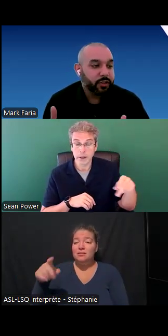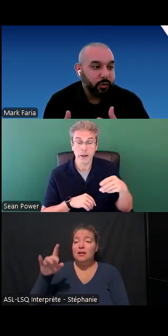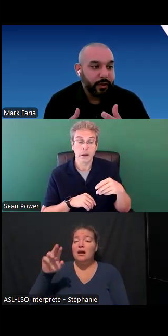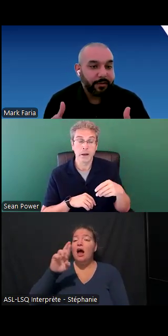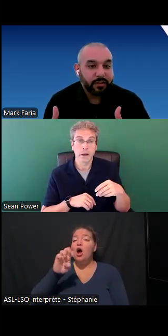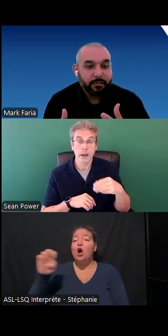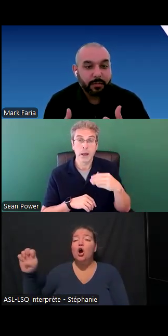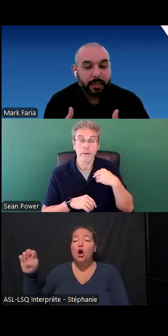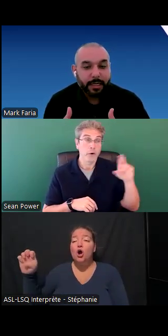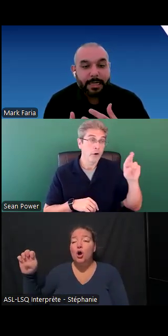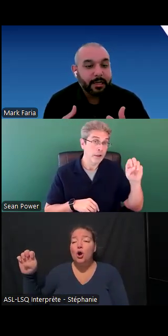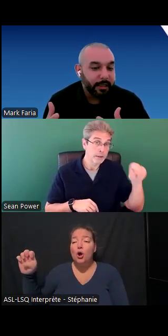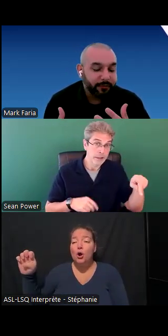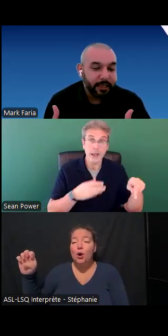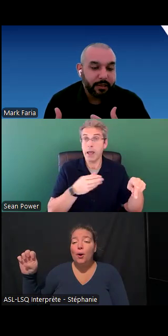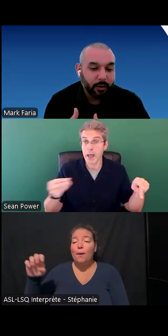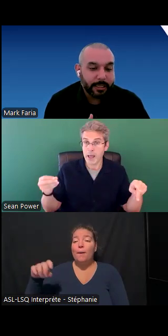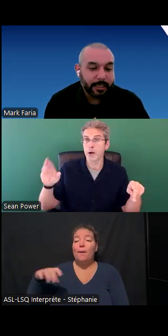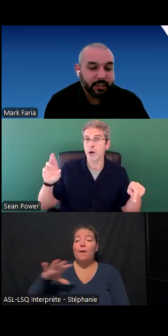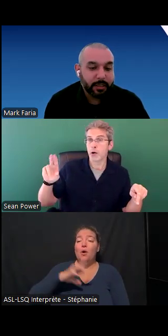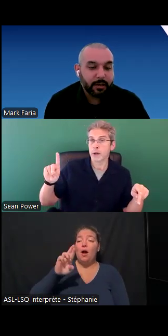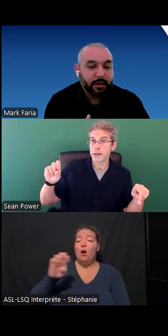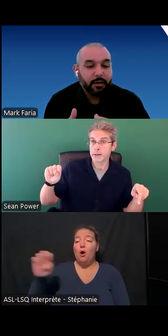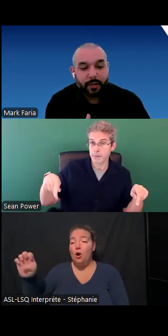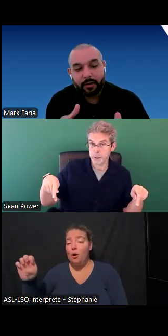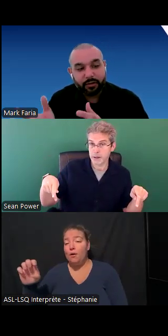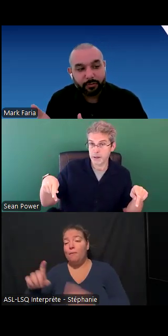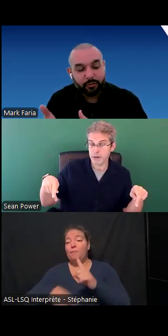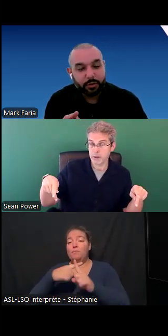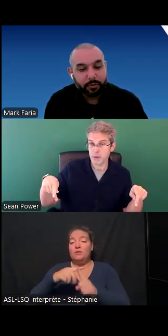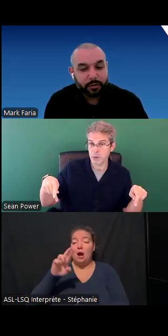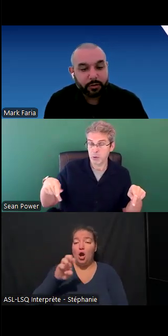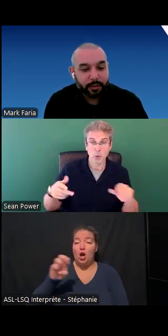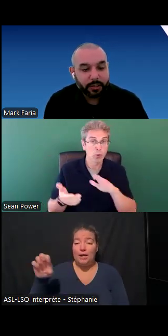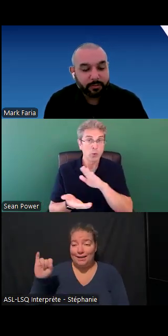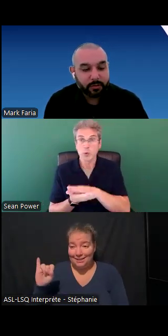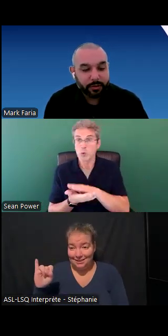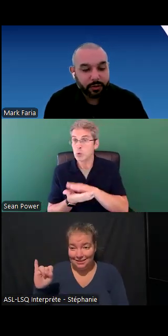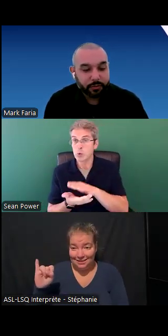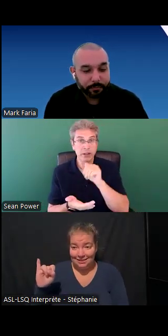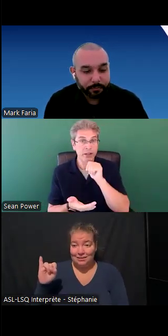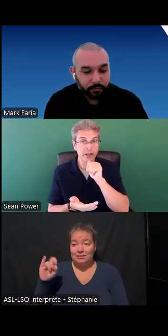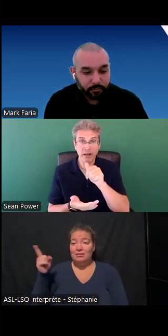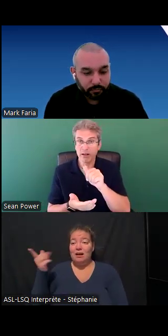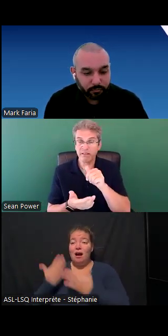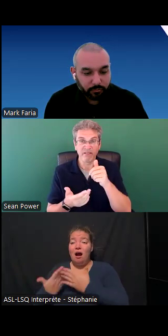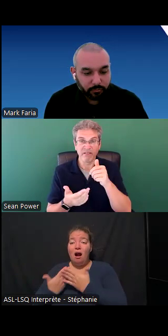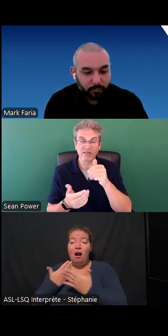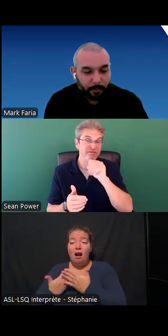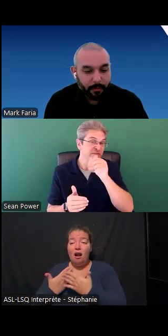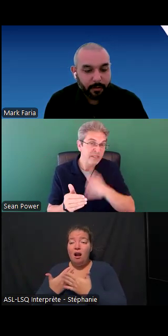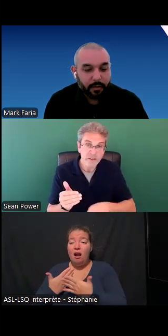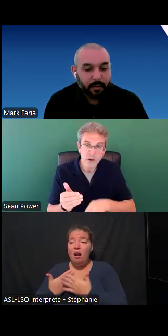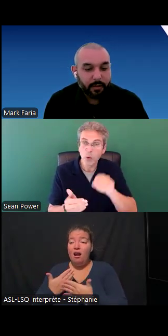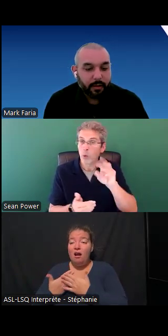don't go to school and they have some income left in the RESP, that can also be rolled over to the RDSP as well too.